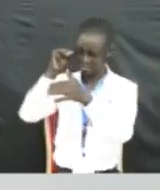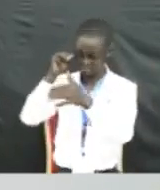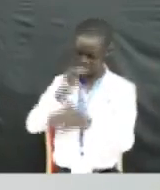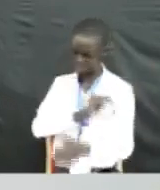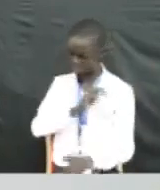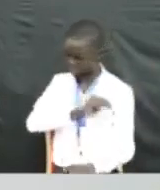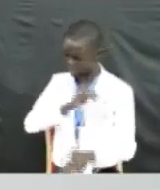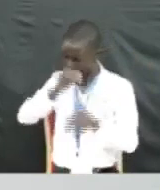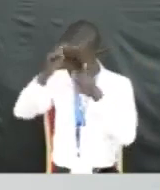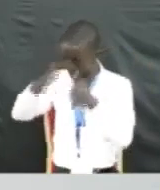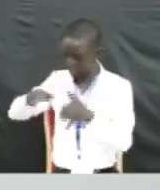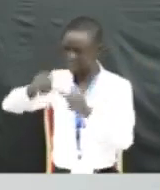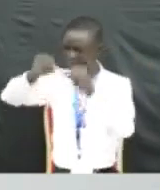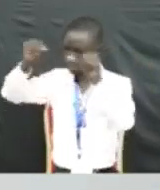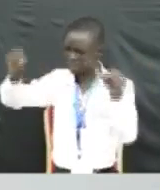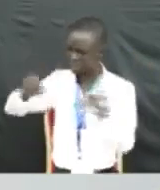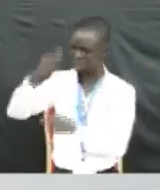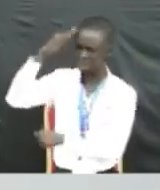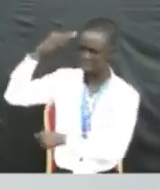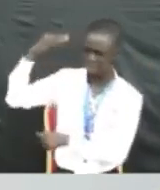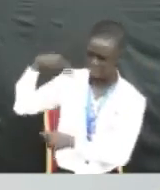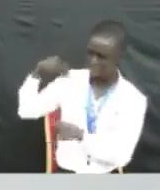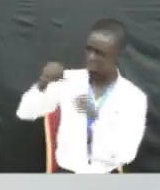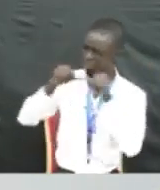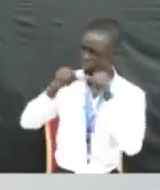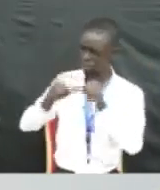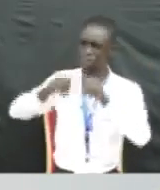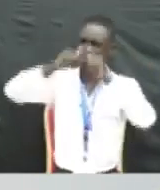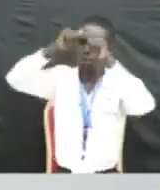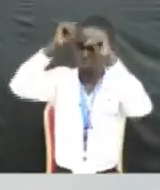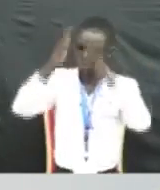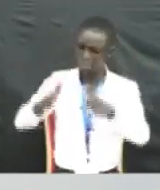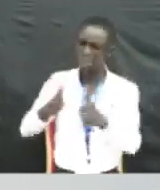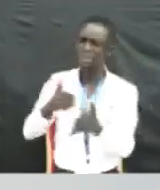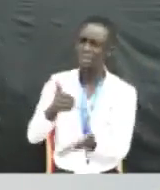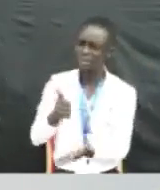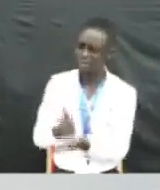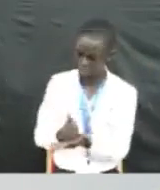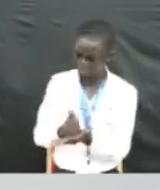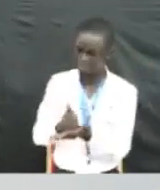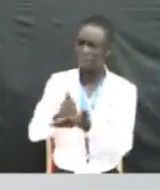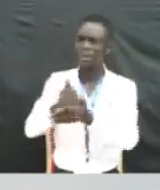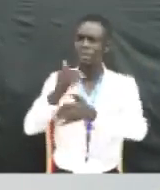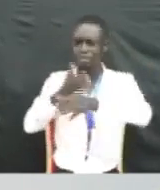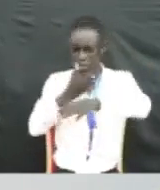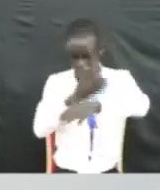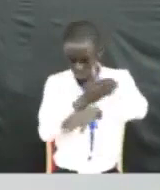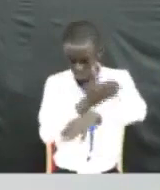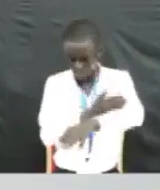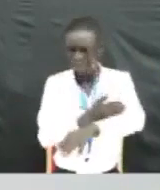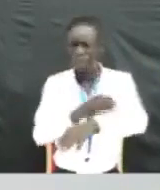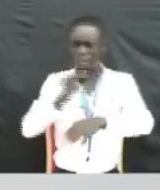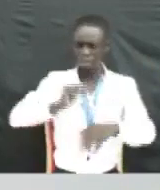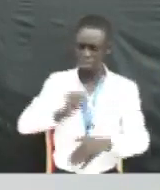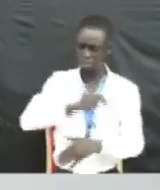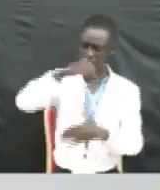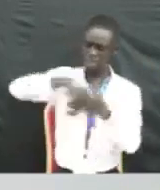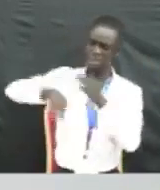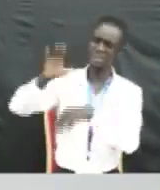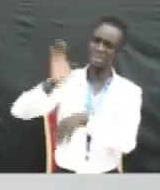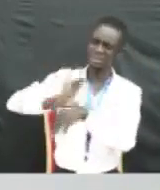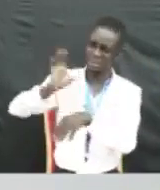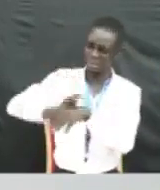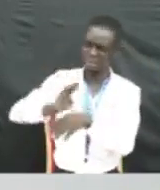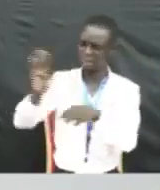heads. Continue to bless and prosper the members of the church, the business people. So,